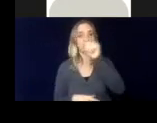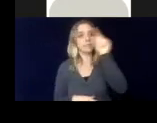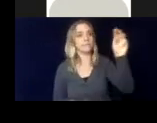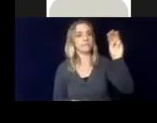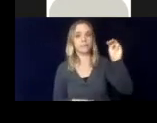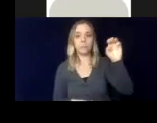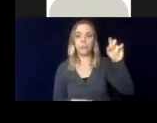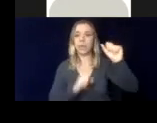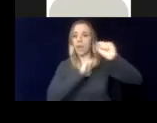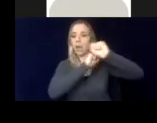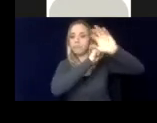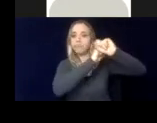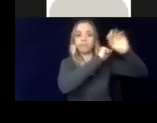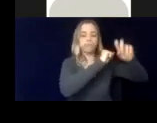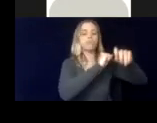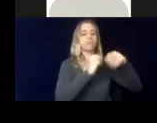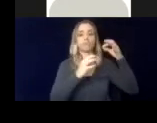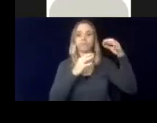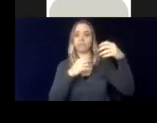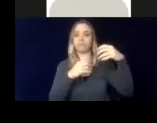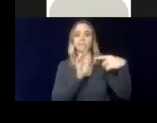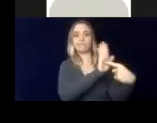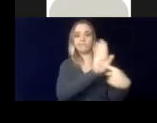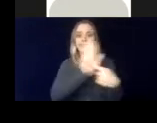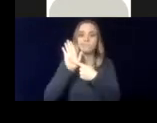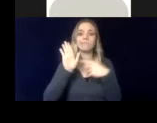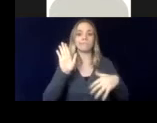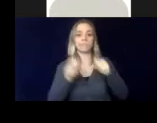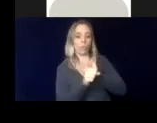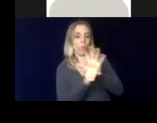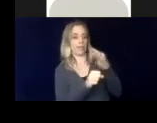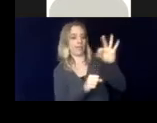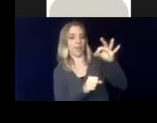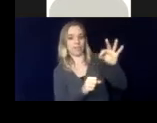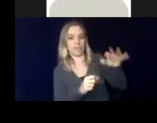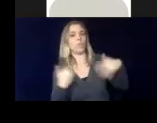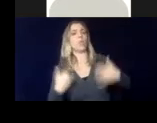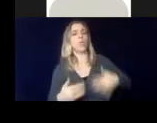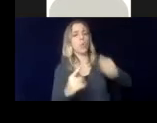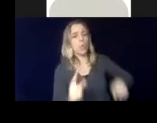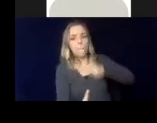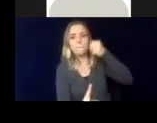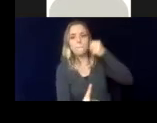that touched on this theme, how COVID-19 greatly disrupted